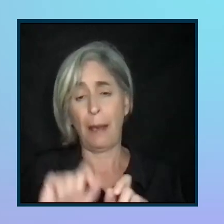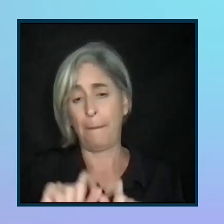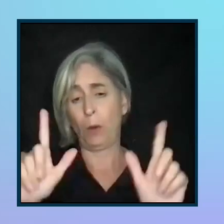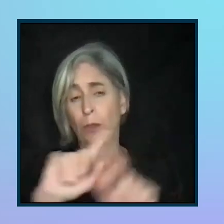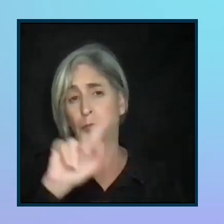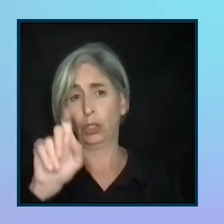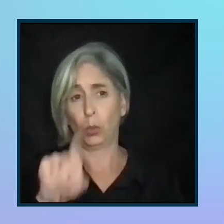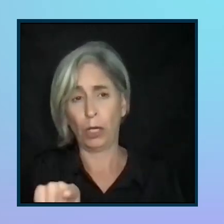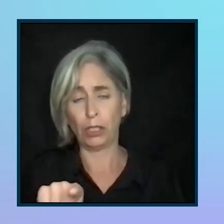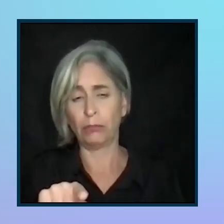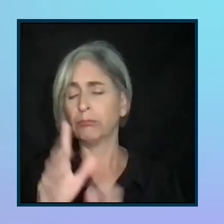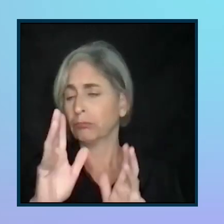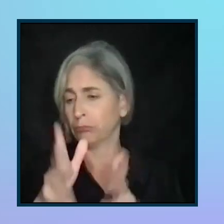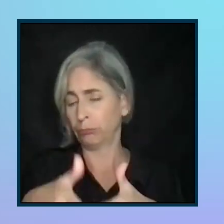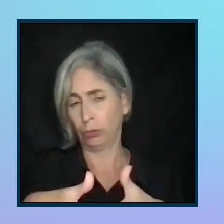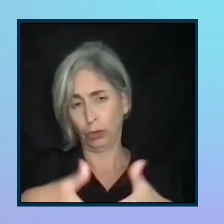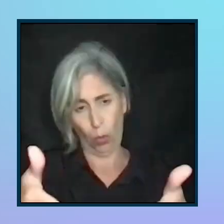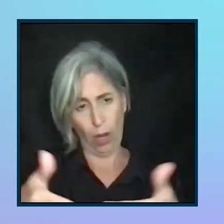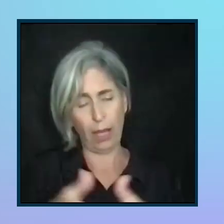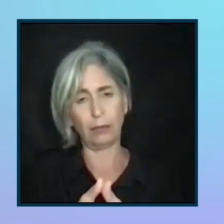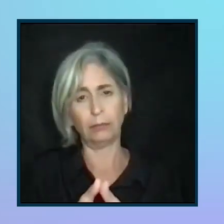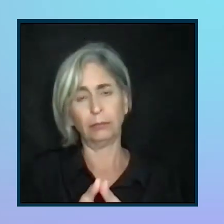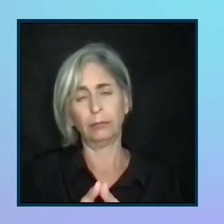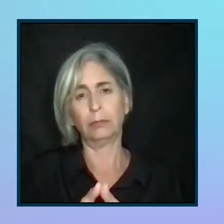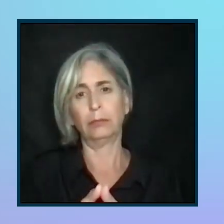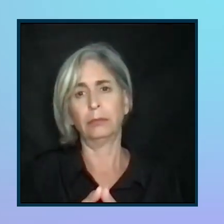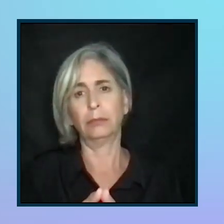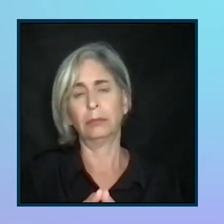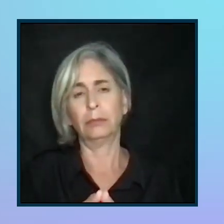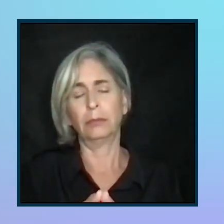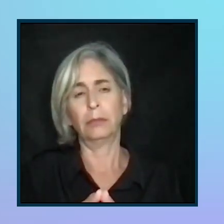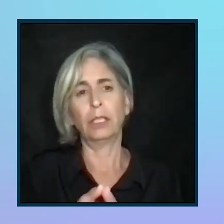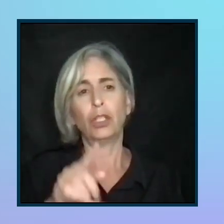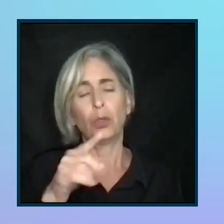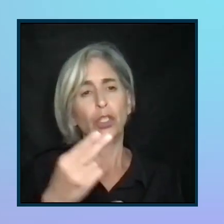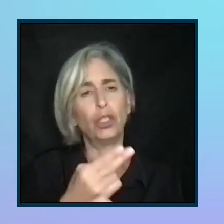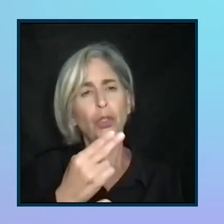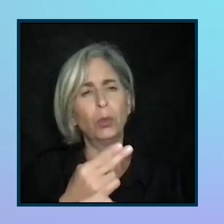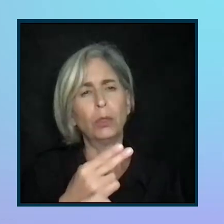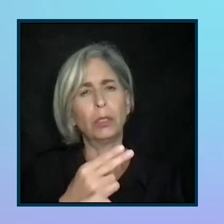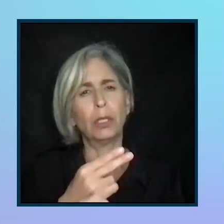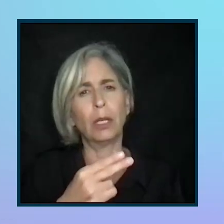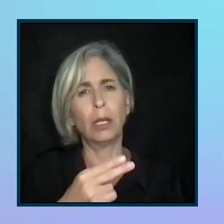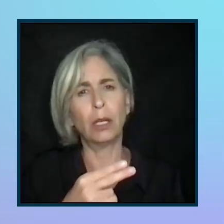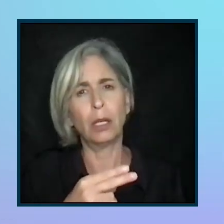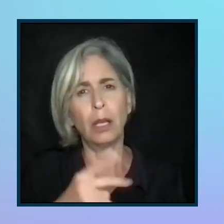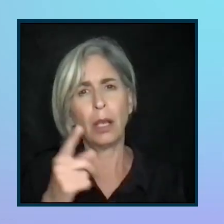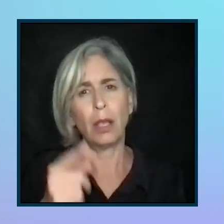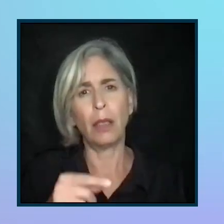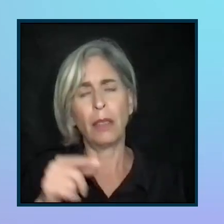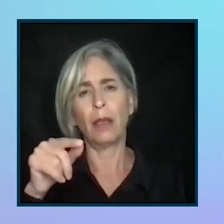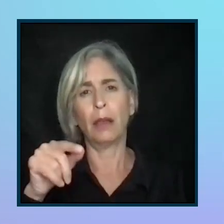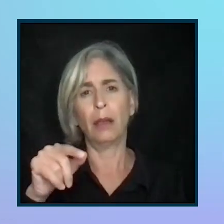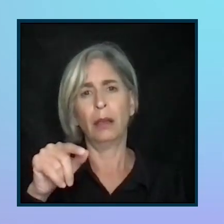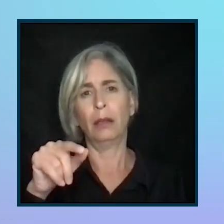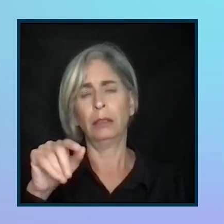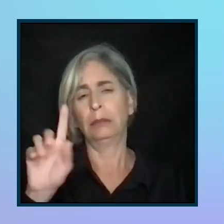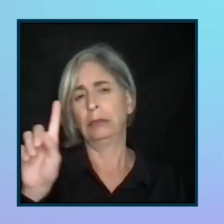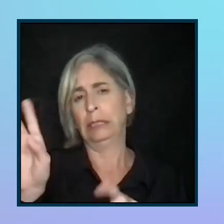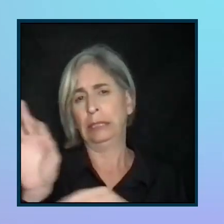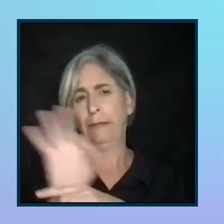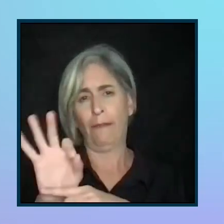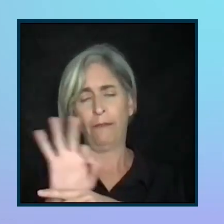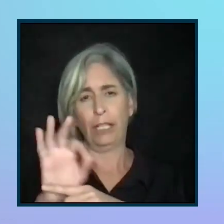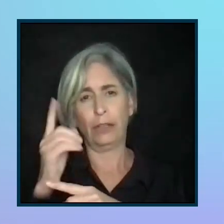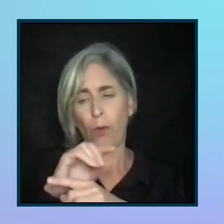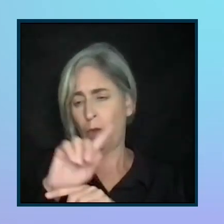those of you who haven't posted questions, feel free to post them in the Q&A. You can also use the upvote feature